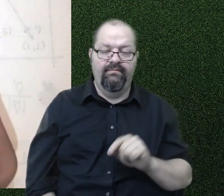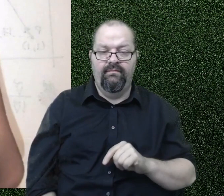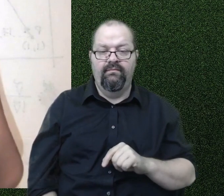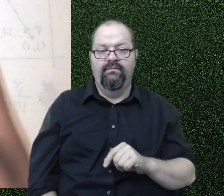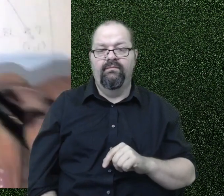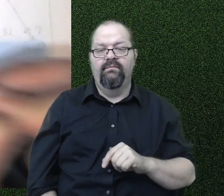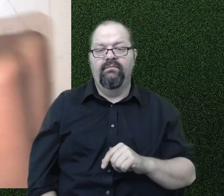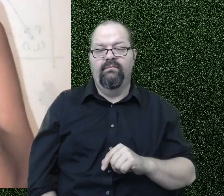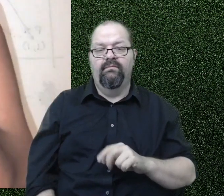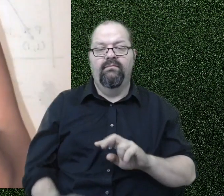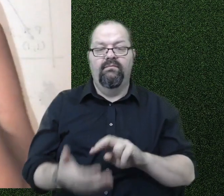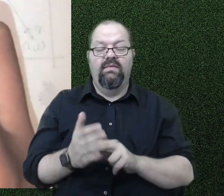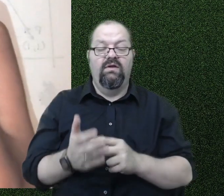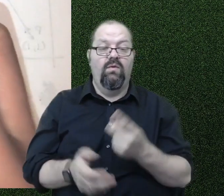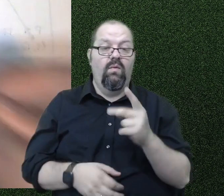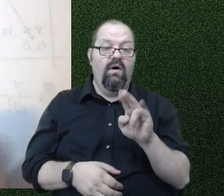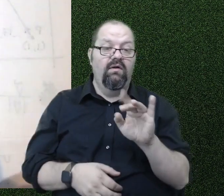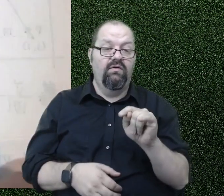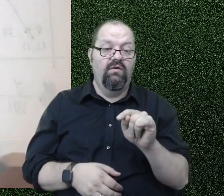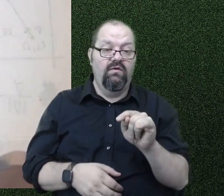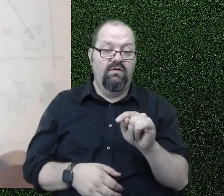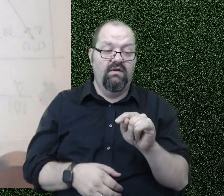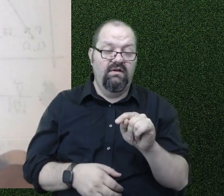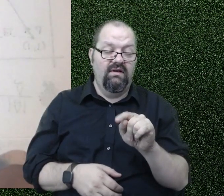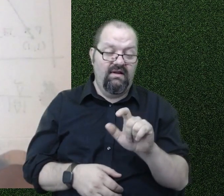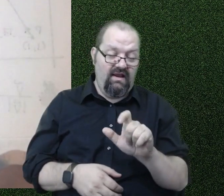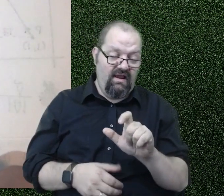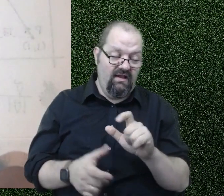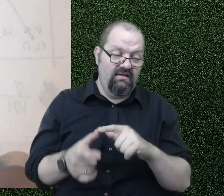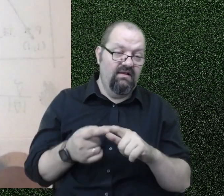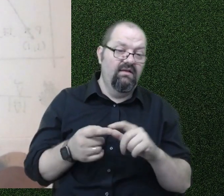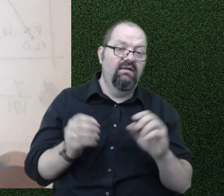You go 1 unit in the x direction and 0 units in the y direction.